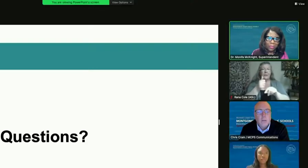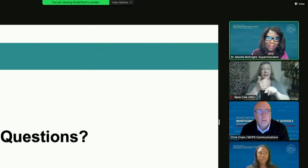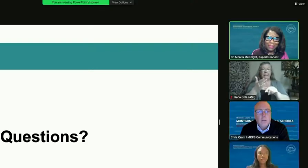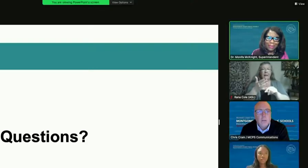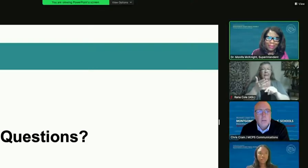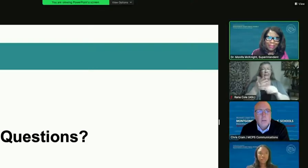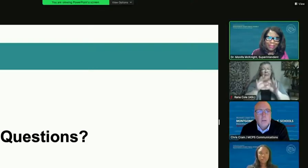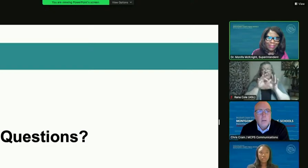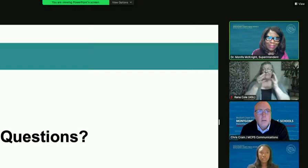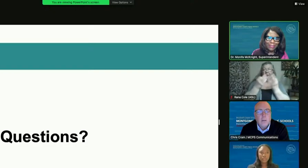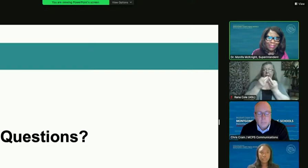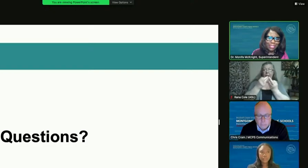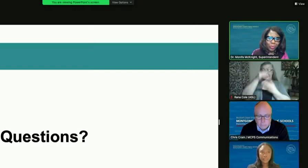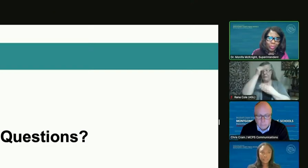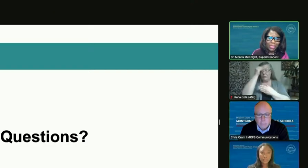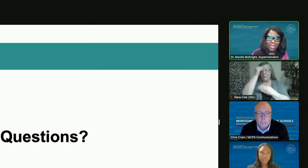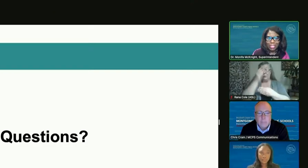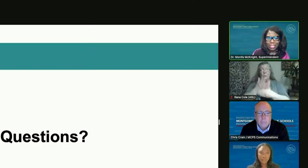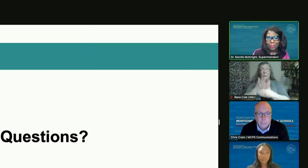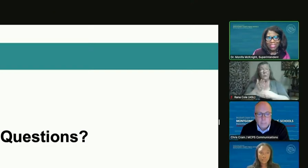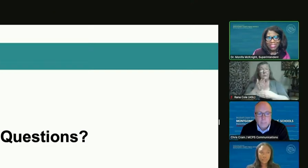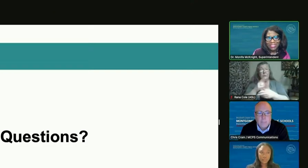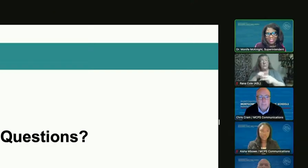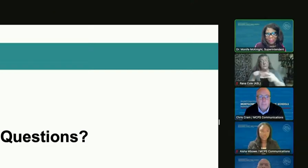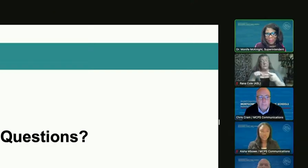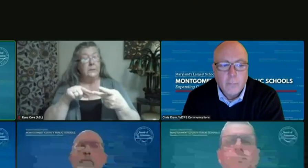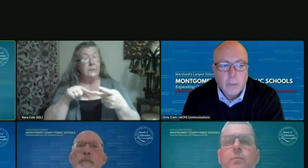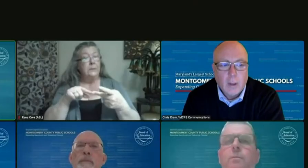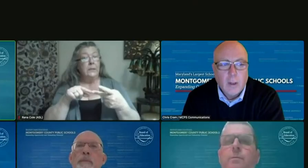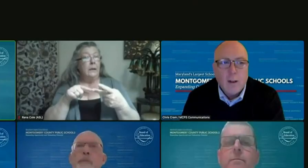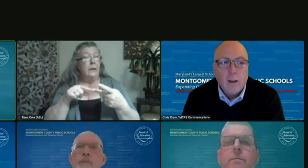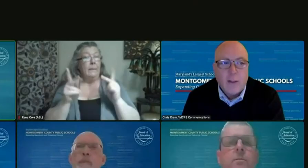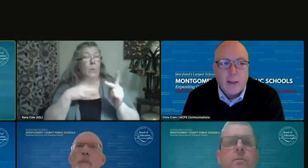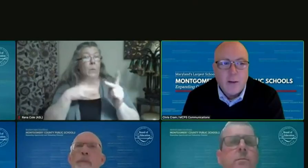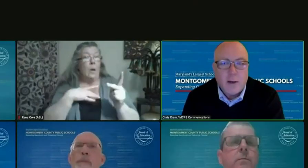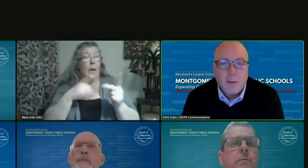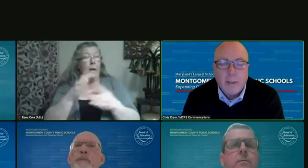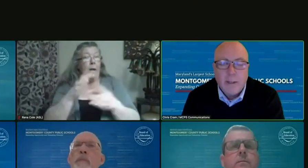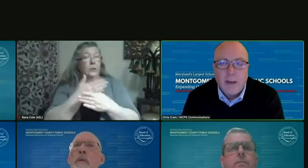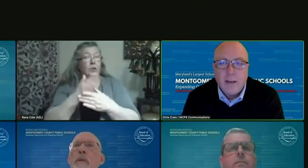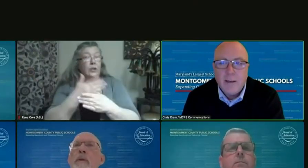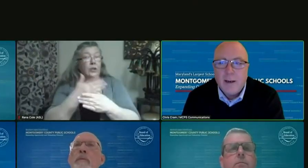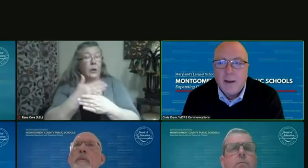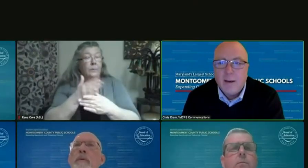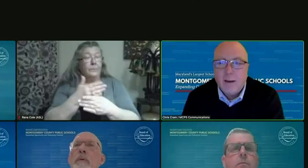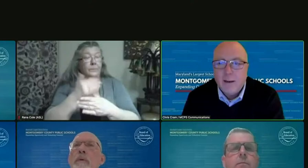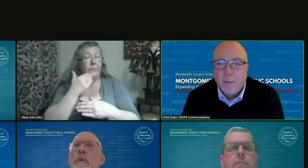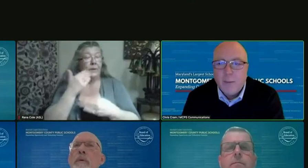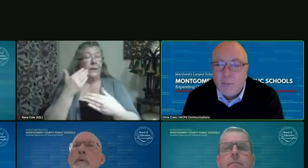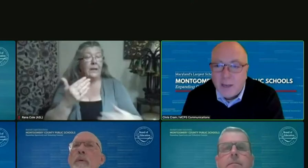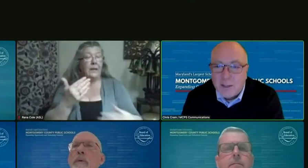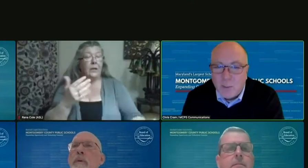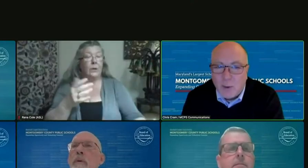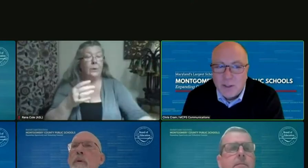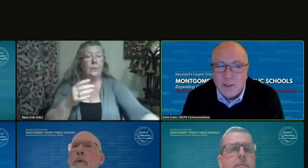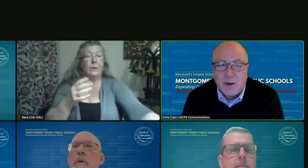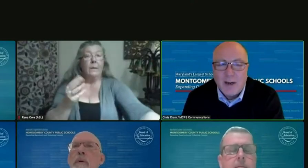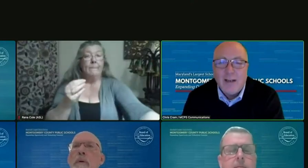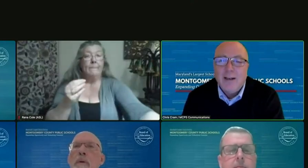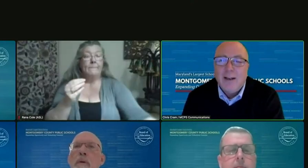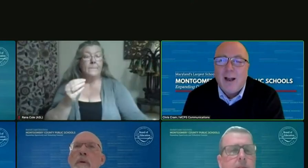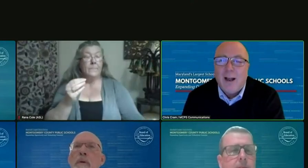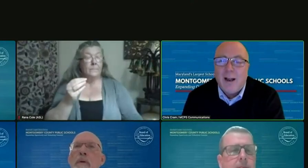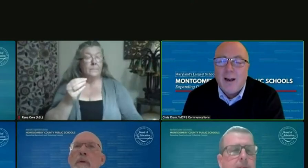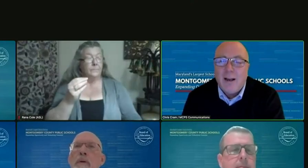our students, our constituents would like to share with us. Thank you, Dr. McKnight. And we've got some questions